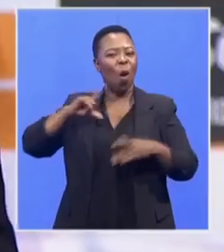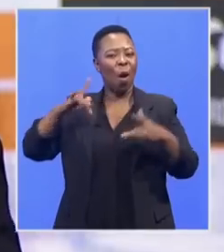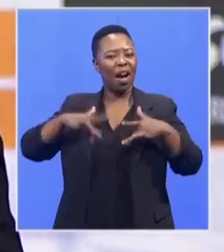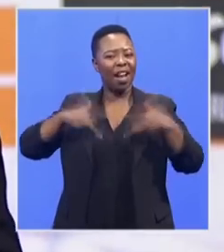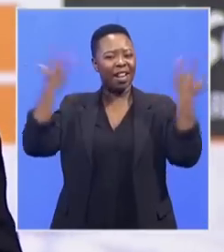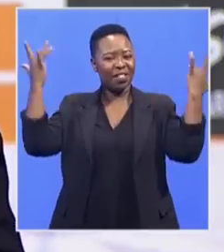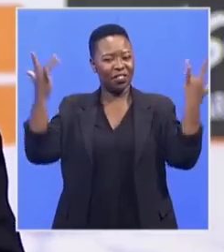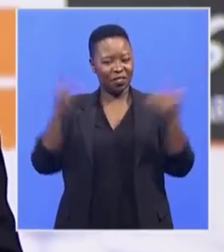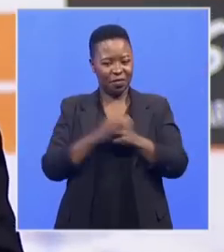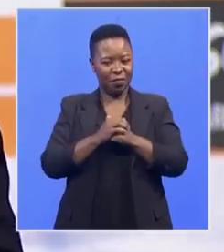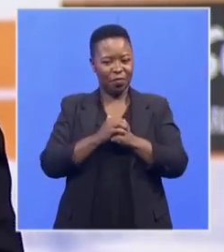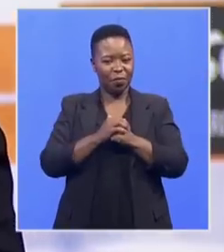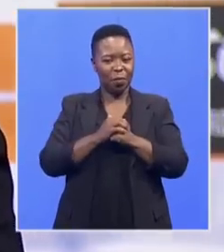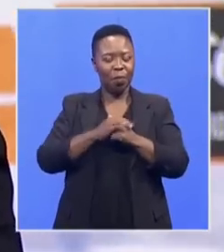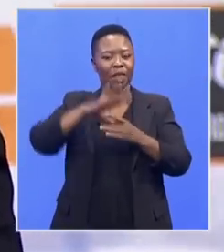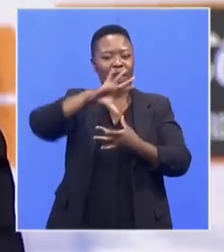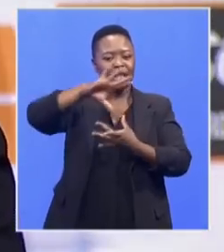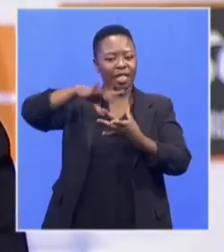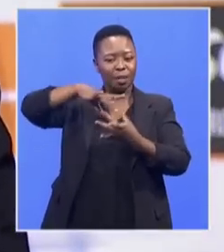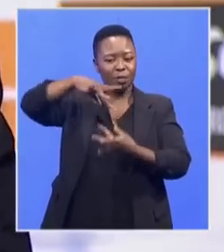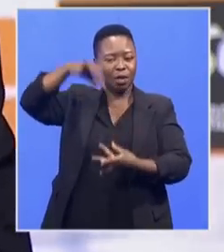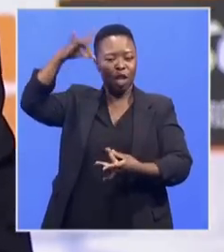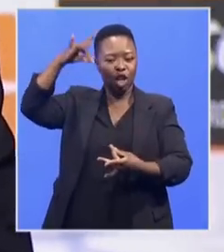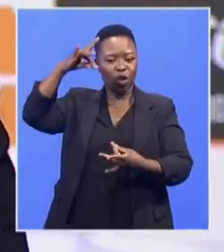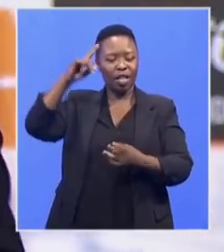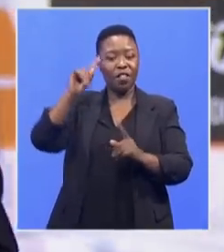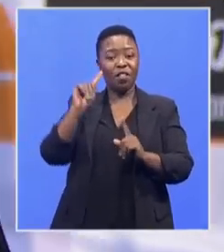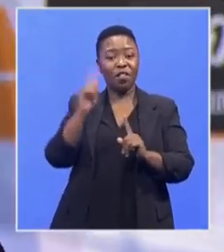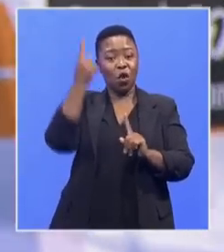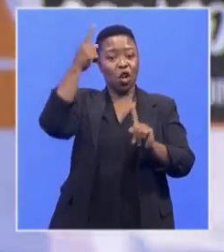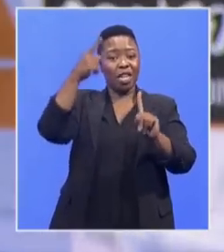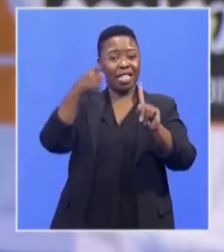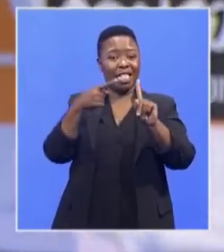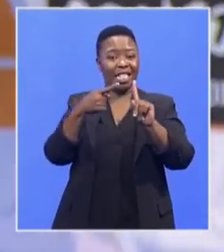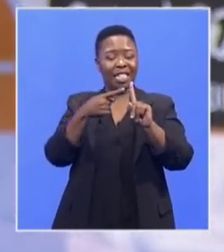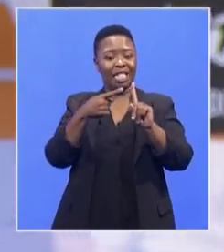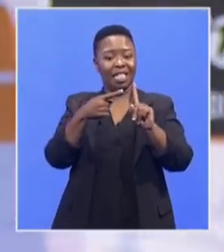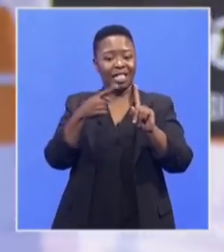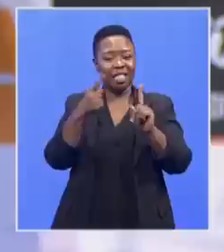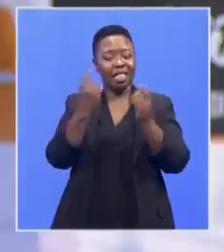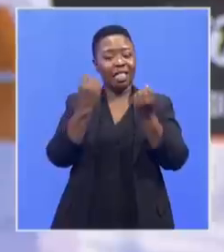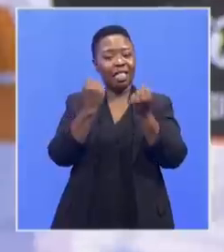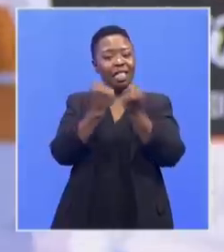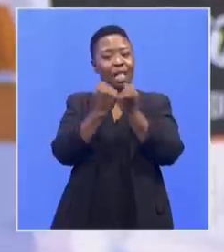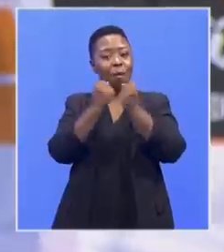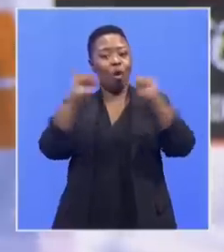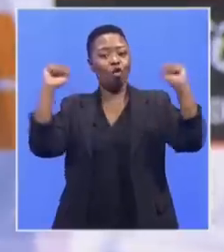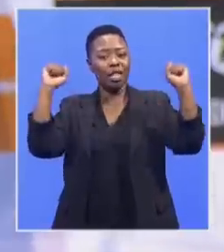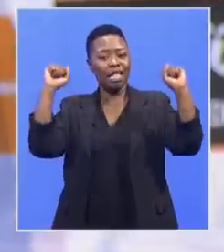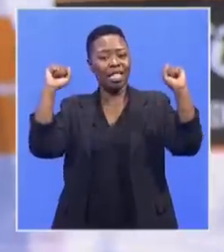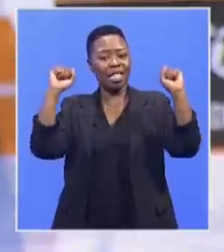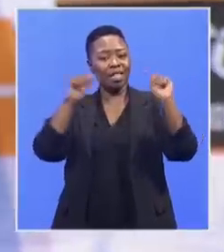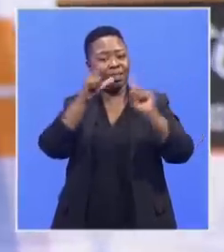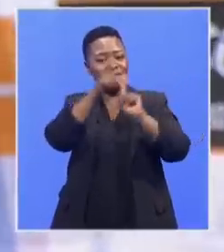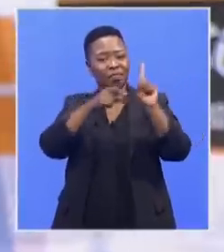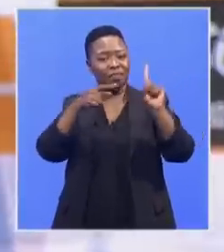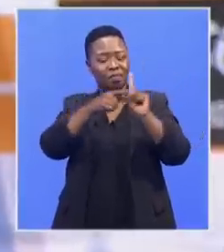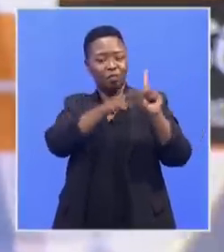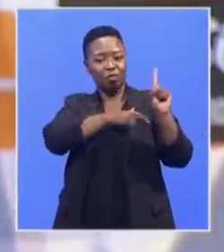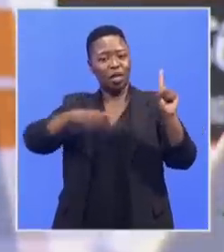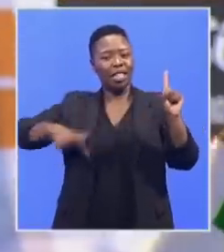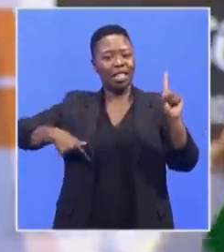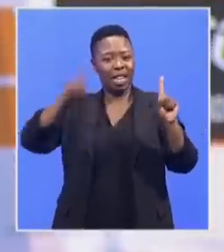Long live the spirit of our first democratically elected president, Nelson Mandela, long